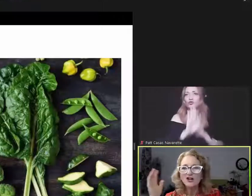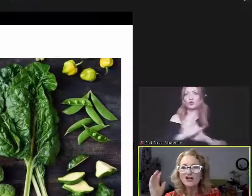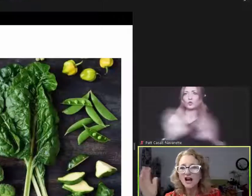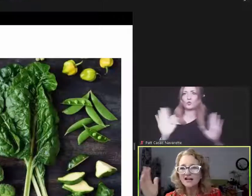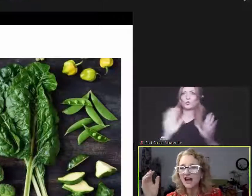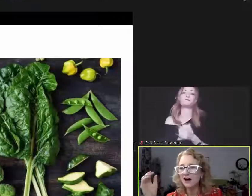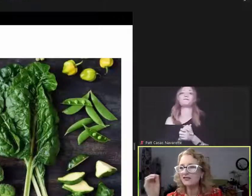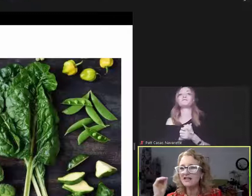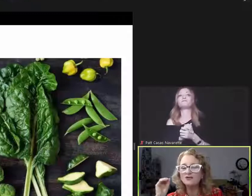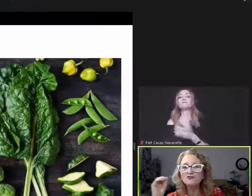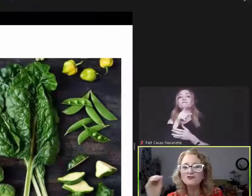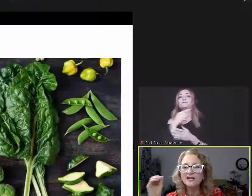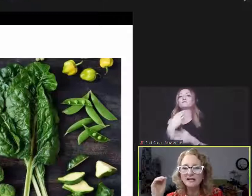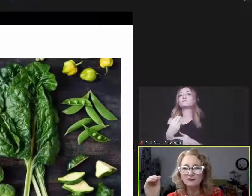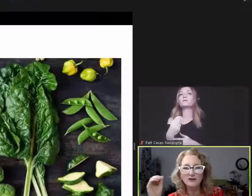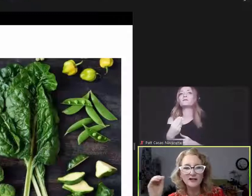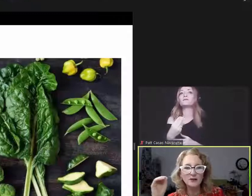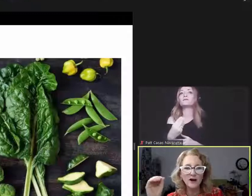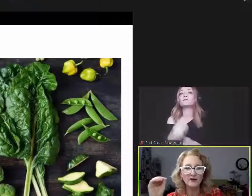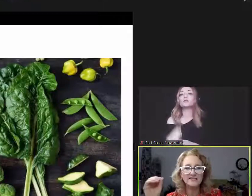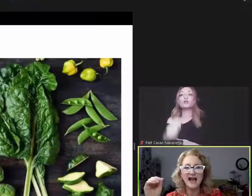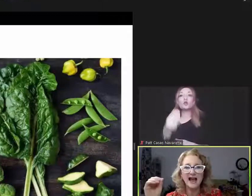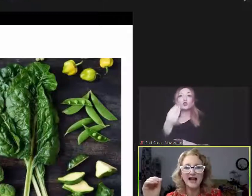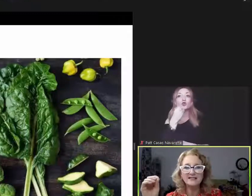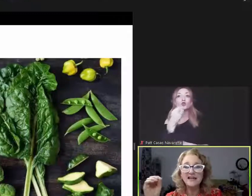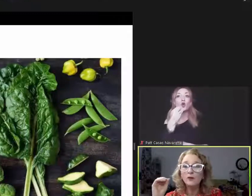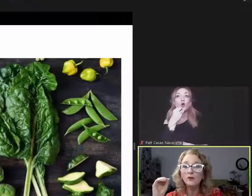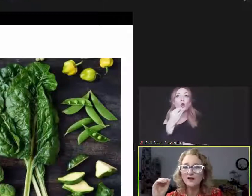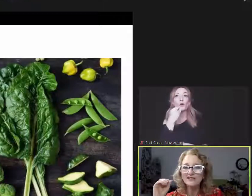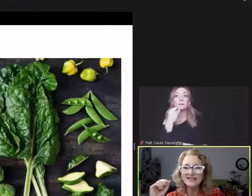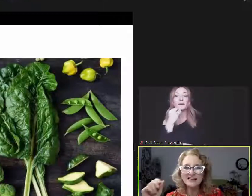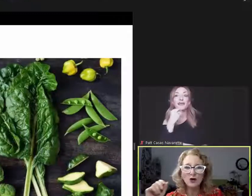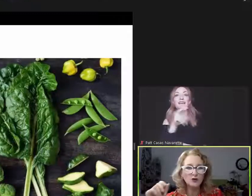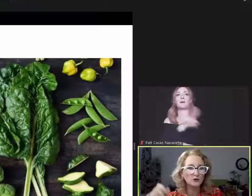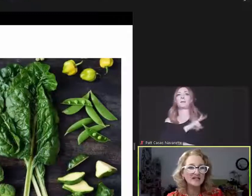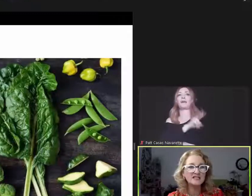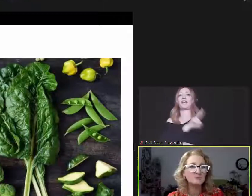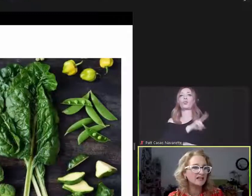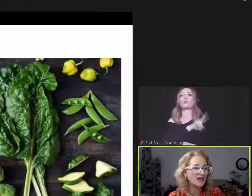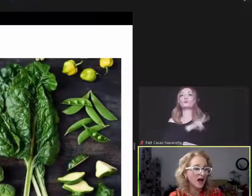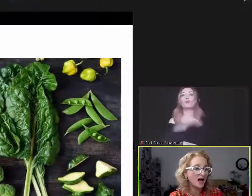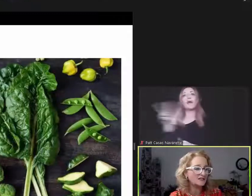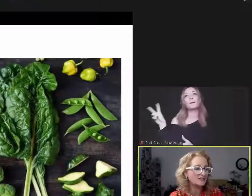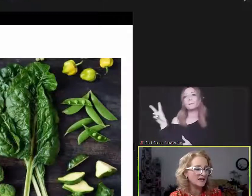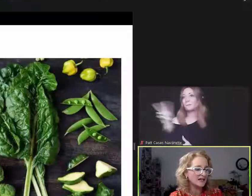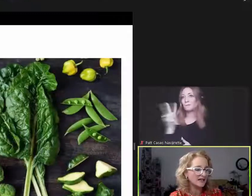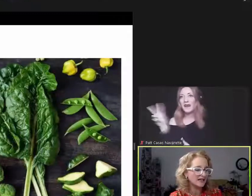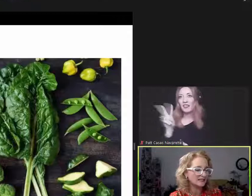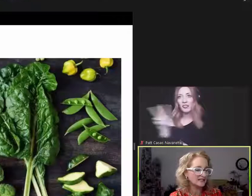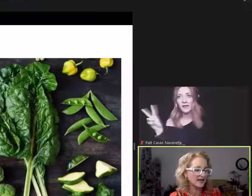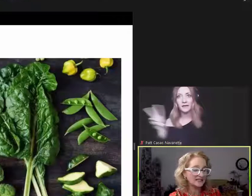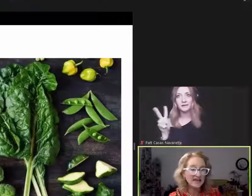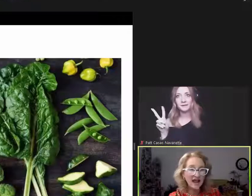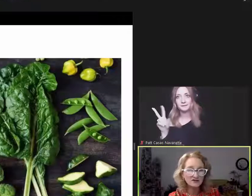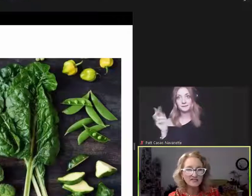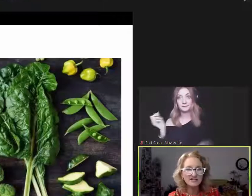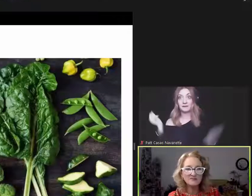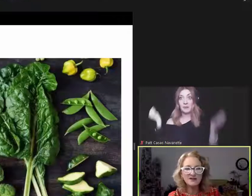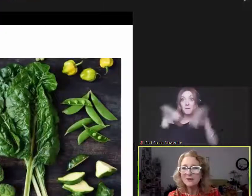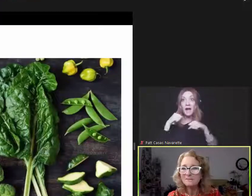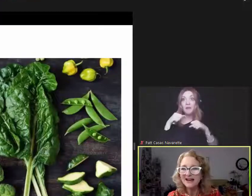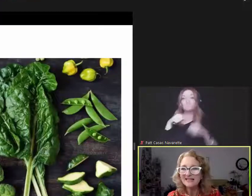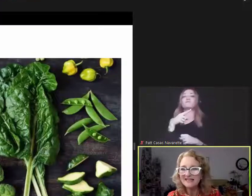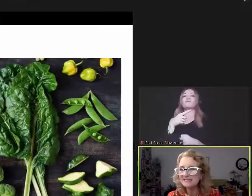Again, gut health is really, really where it's at. We want to eat our greens because it contains